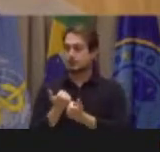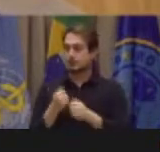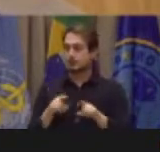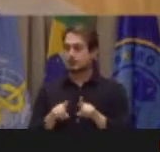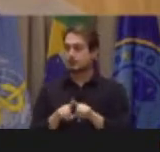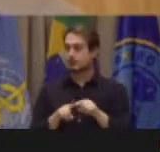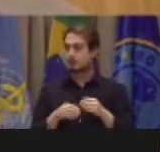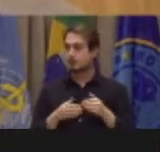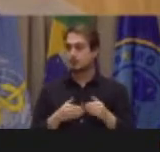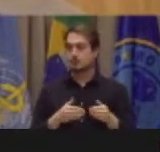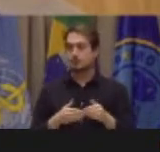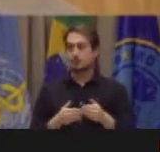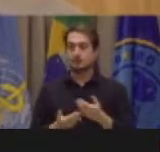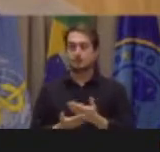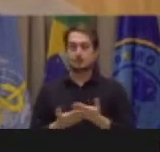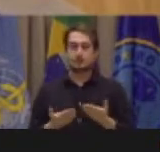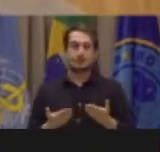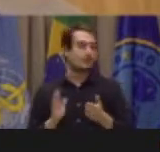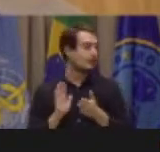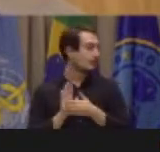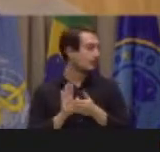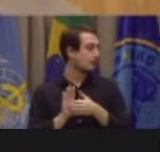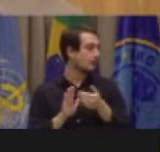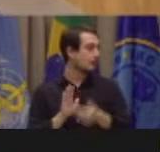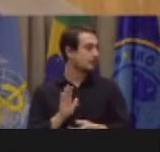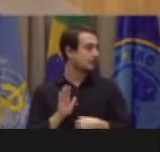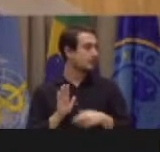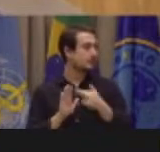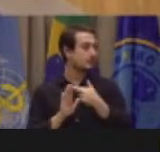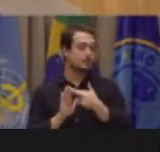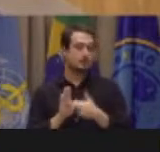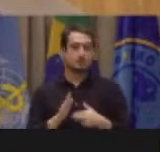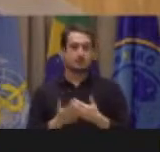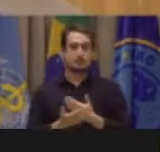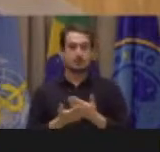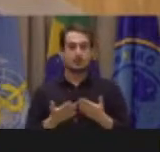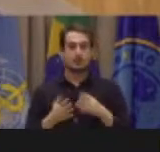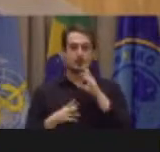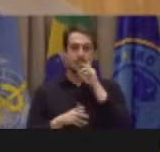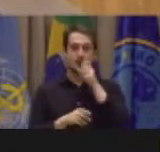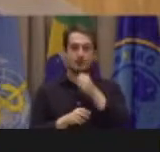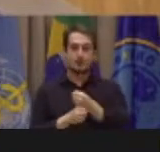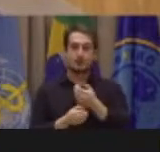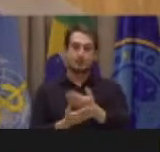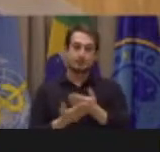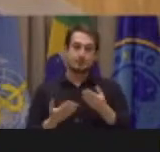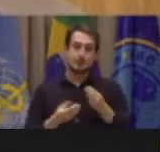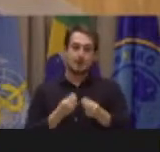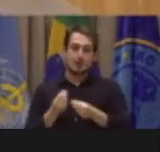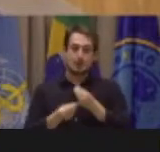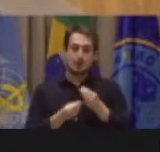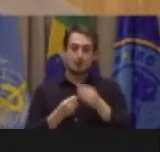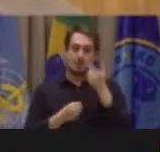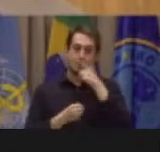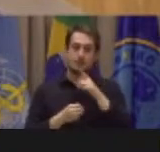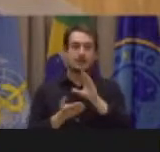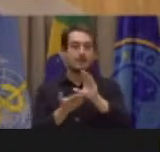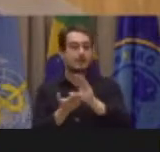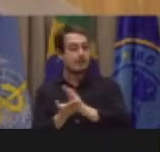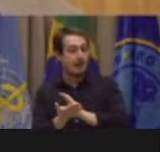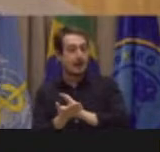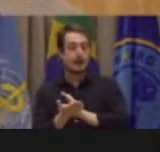to support the regulatory side of it with rules, how to